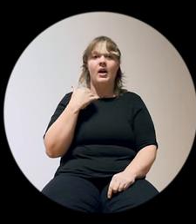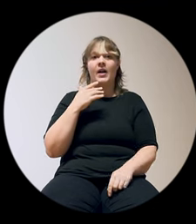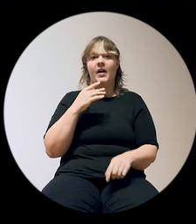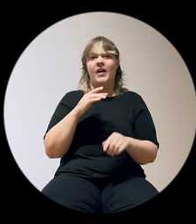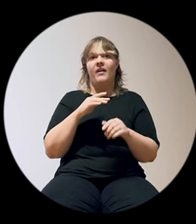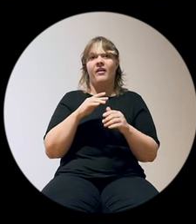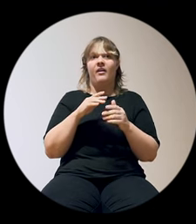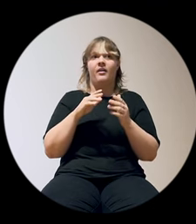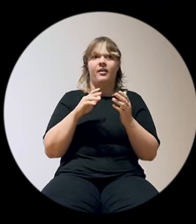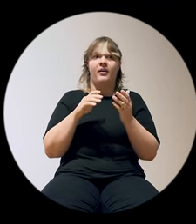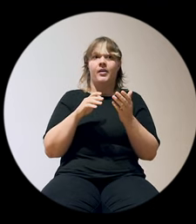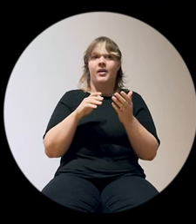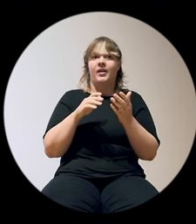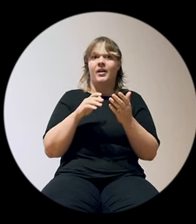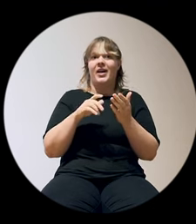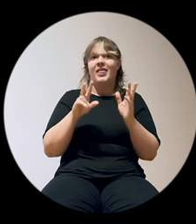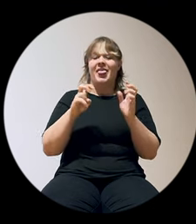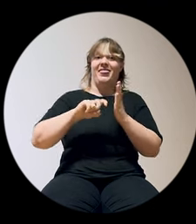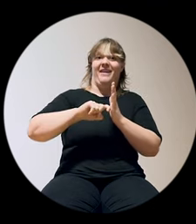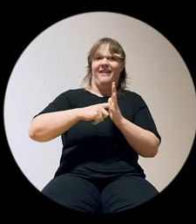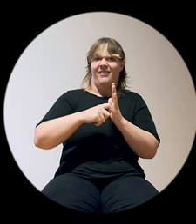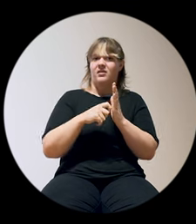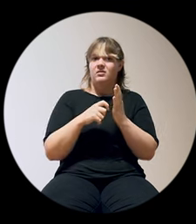keys to our future of